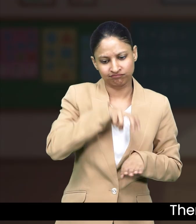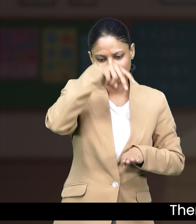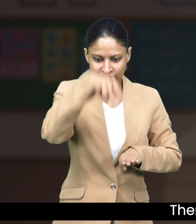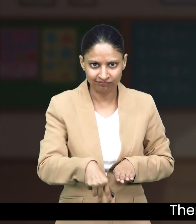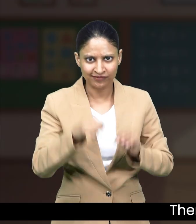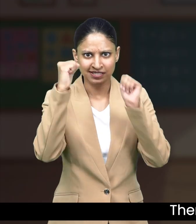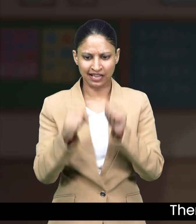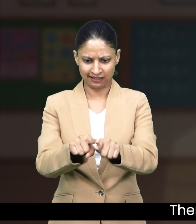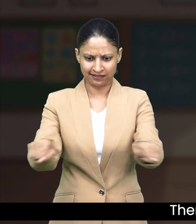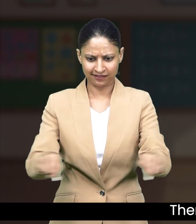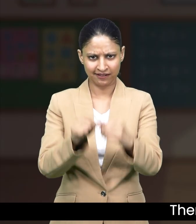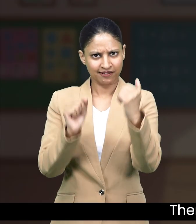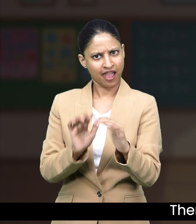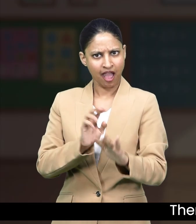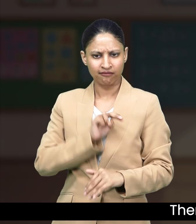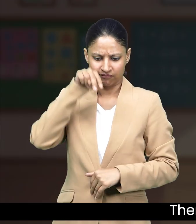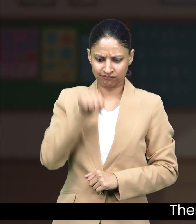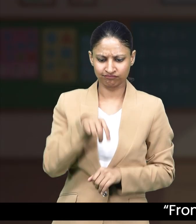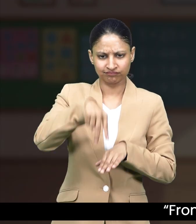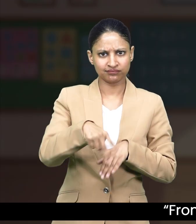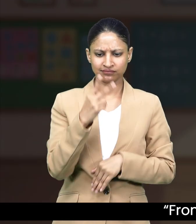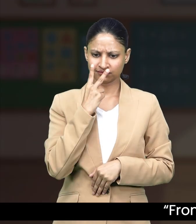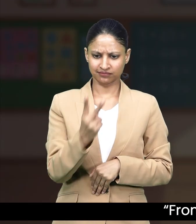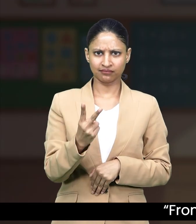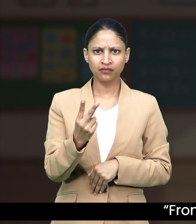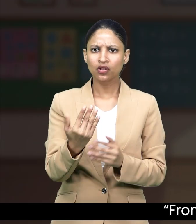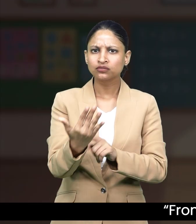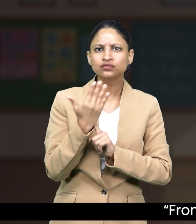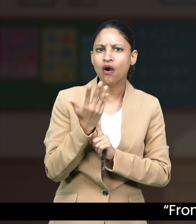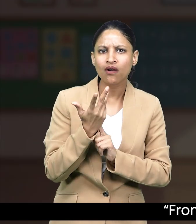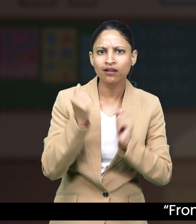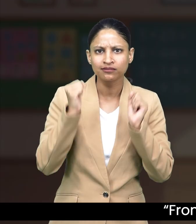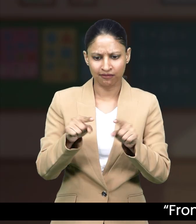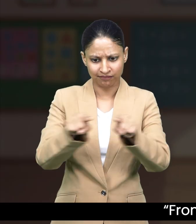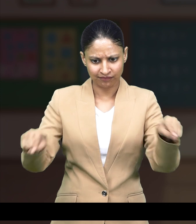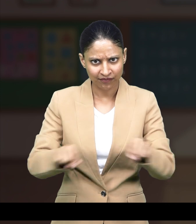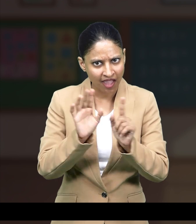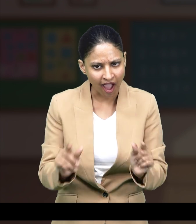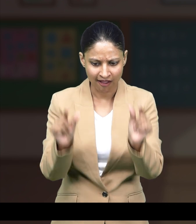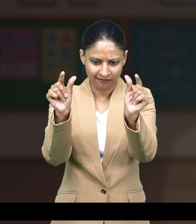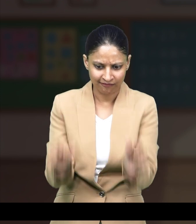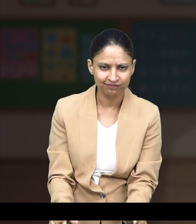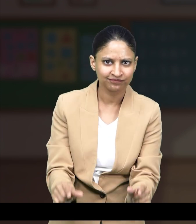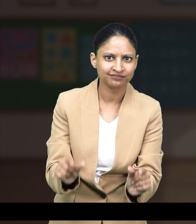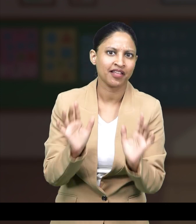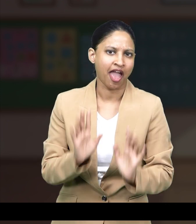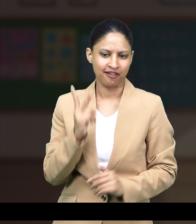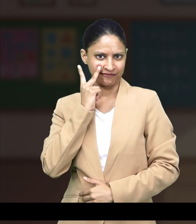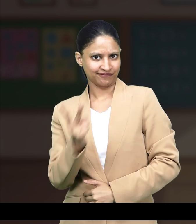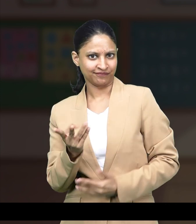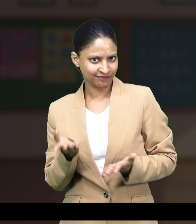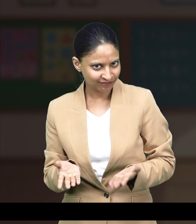Then he stood in front and said, "From the front, I can see the legs and the seat."